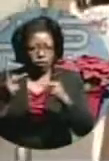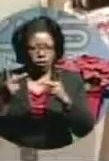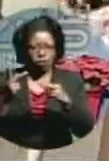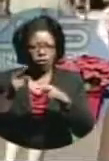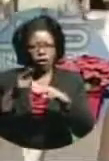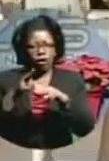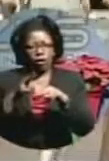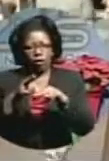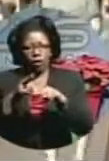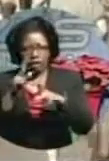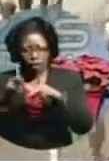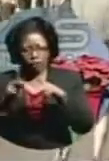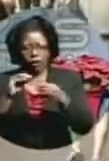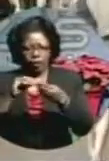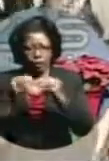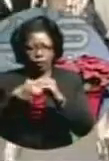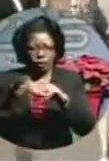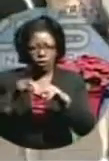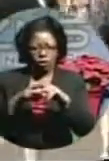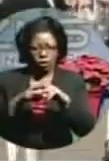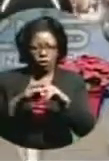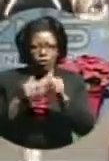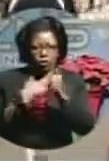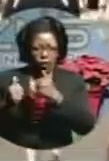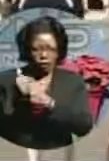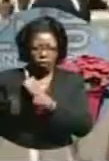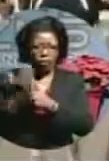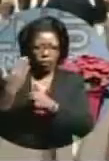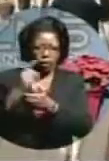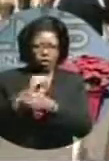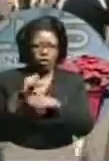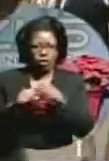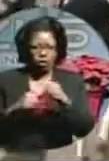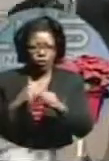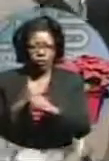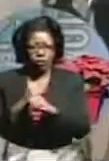surpass those of earlier in the year. Jiminita Swain, ZNS Network News.